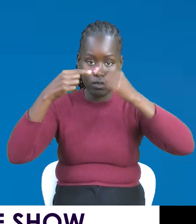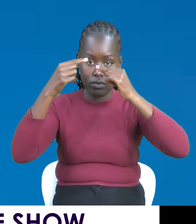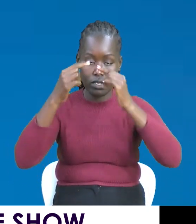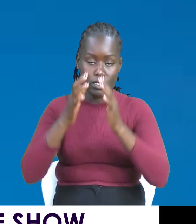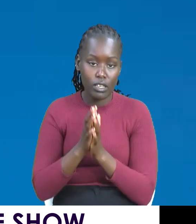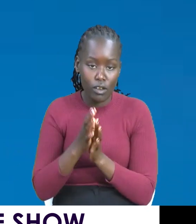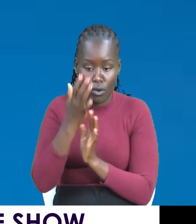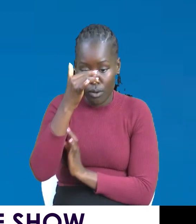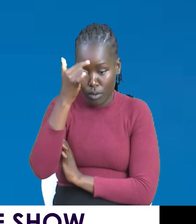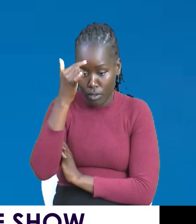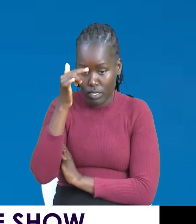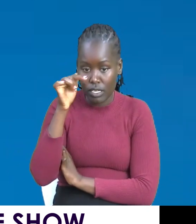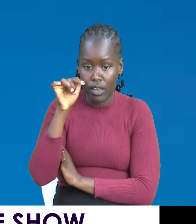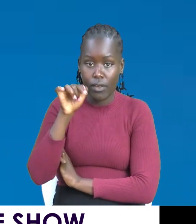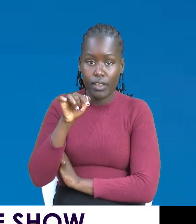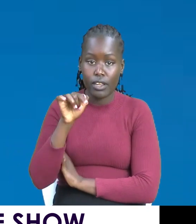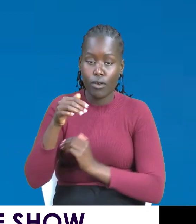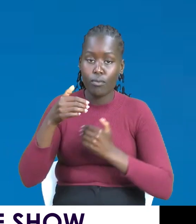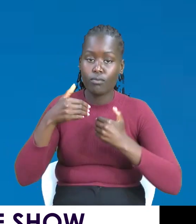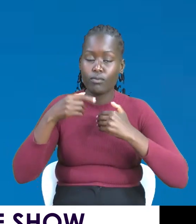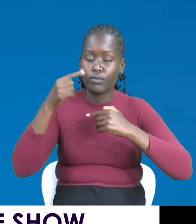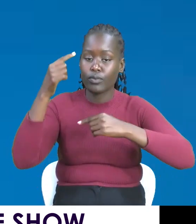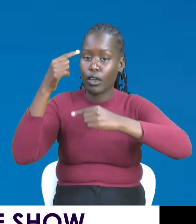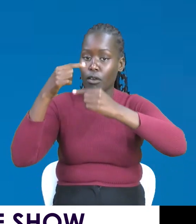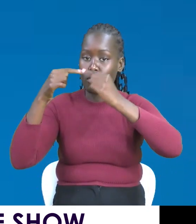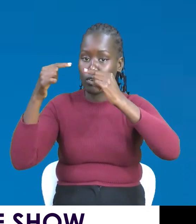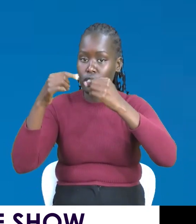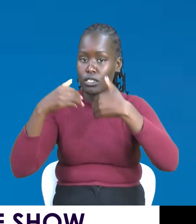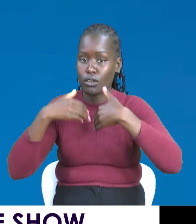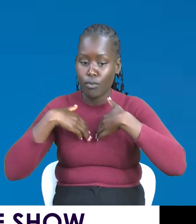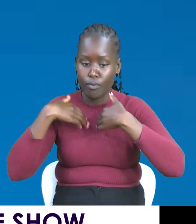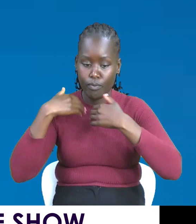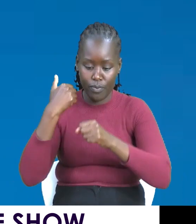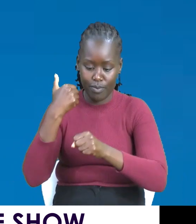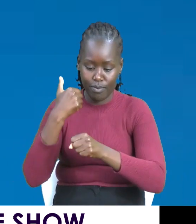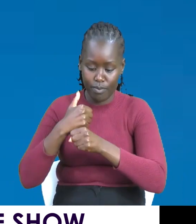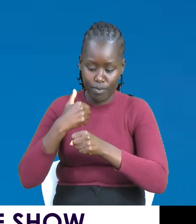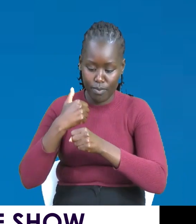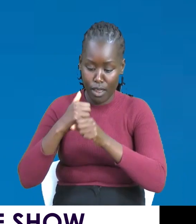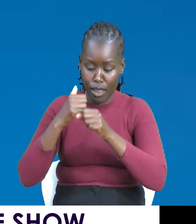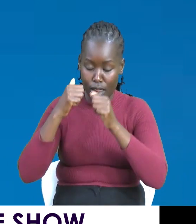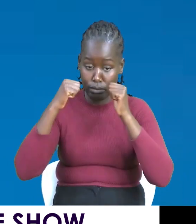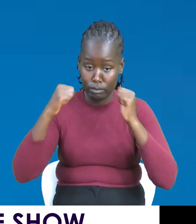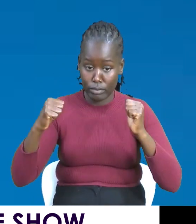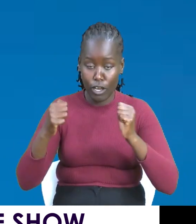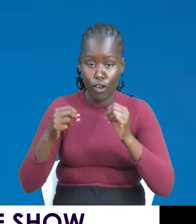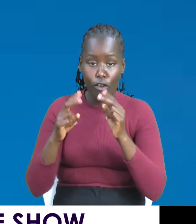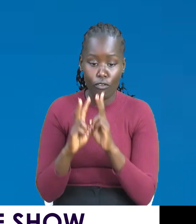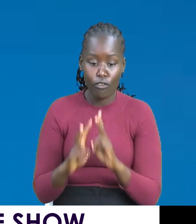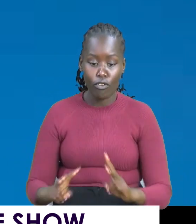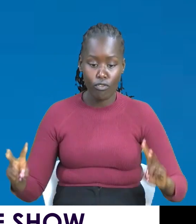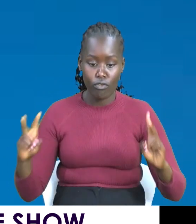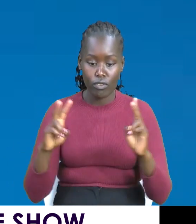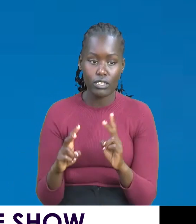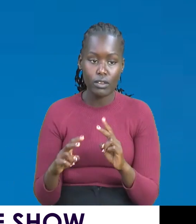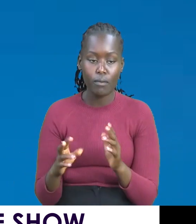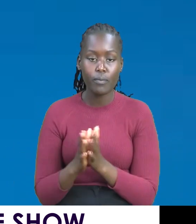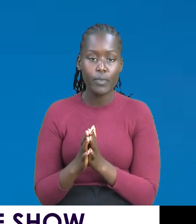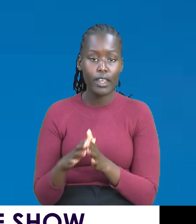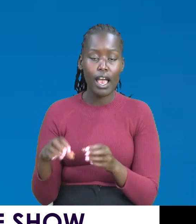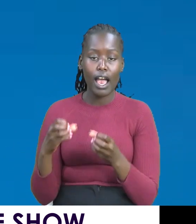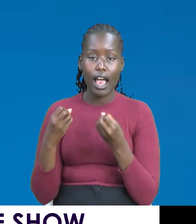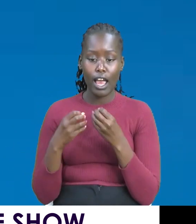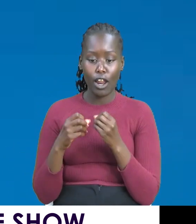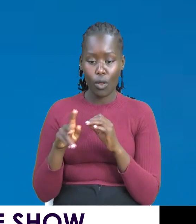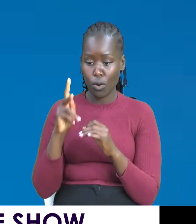Because in prosperity, there is hard work for virtue. There is a lot of prophecy,